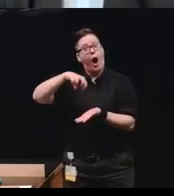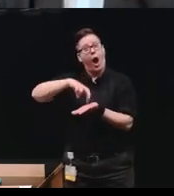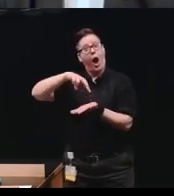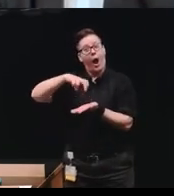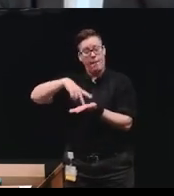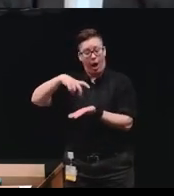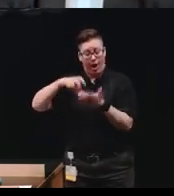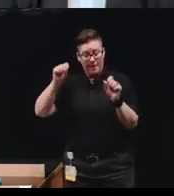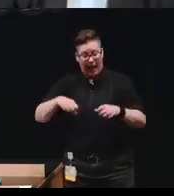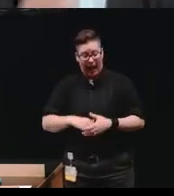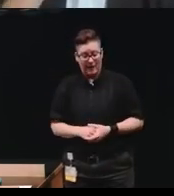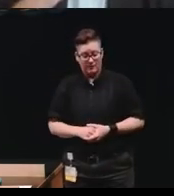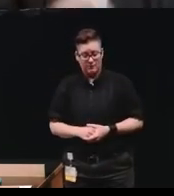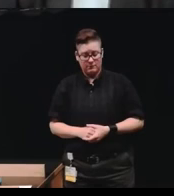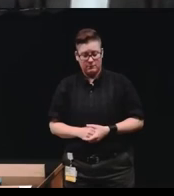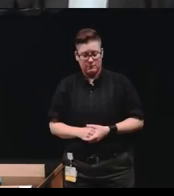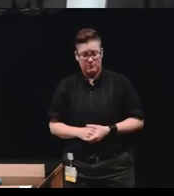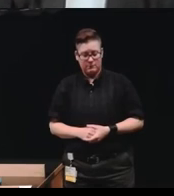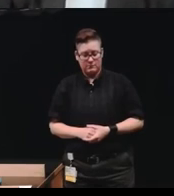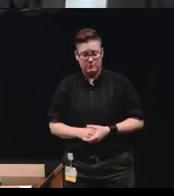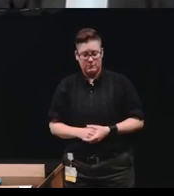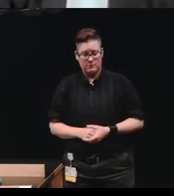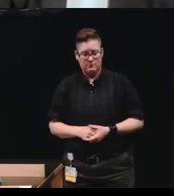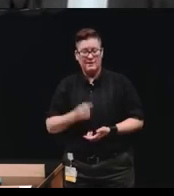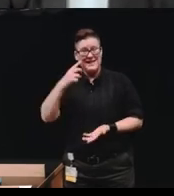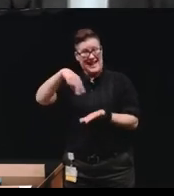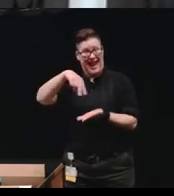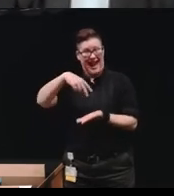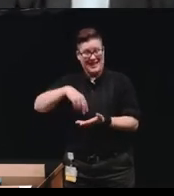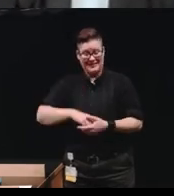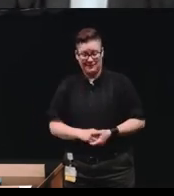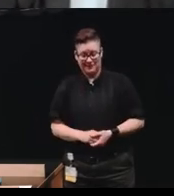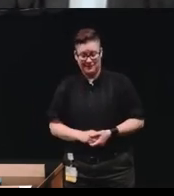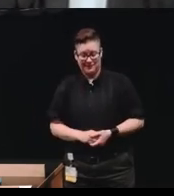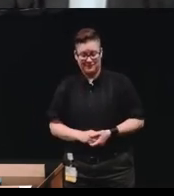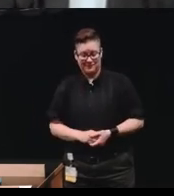the other. Now, do first position, do rond de jambe.